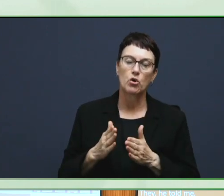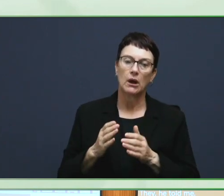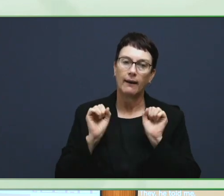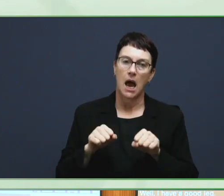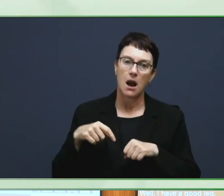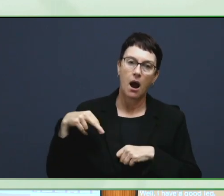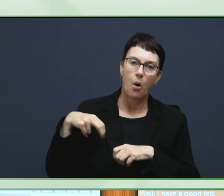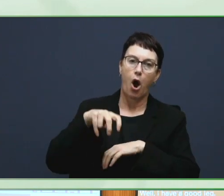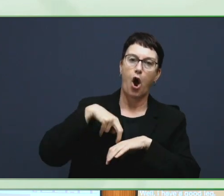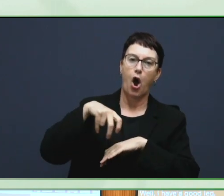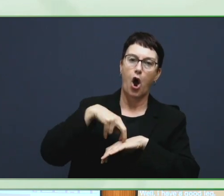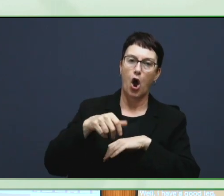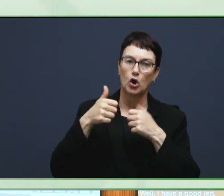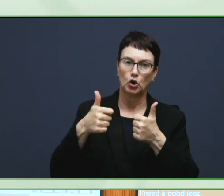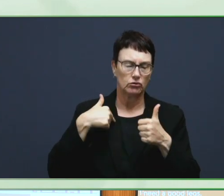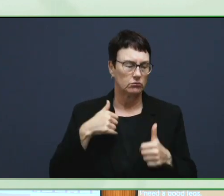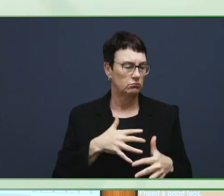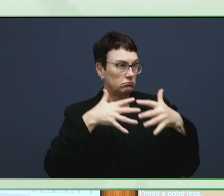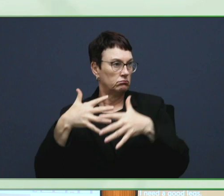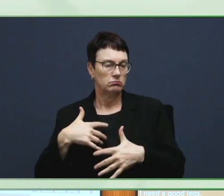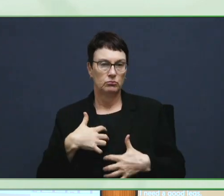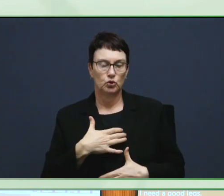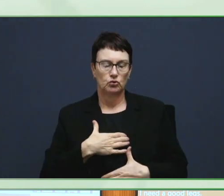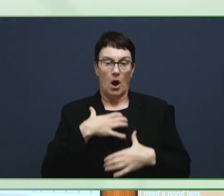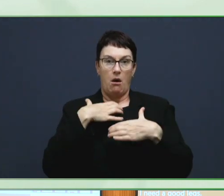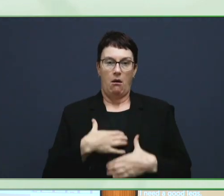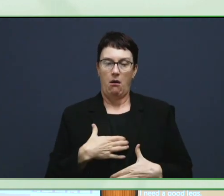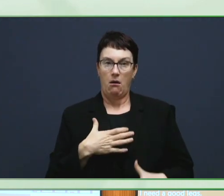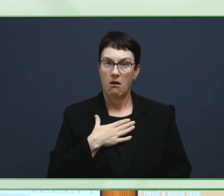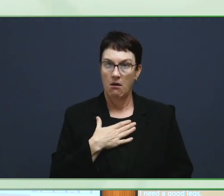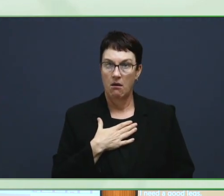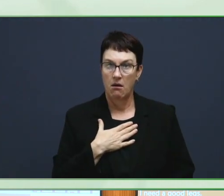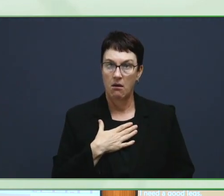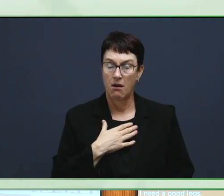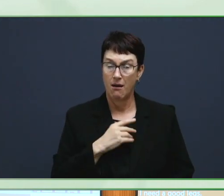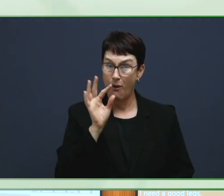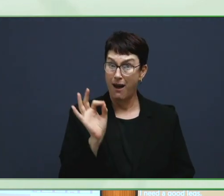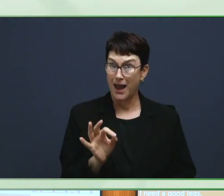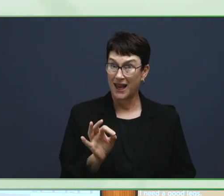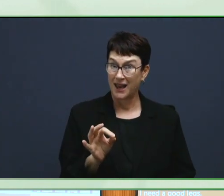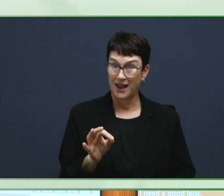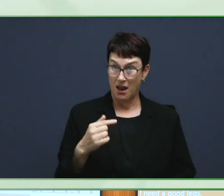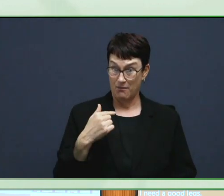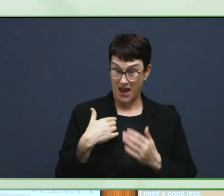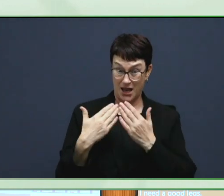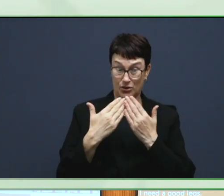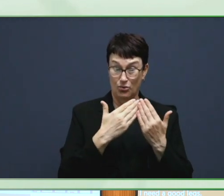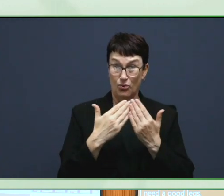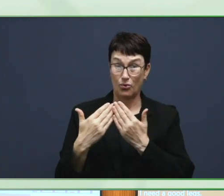That's shocking a lot, because at school, nobody lent me